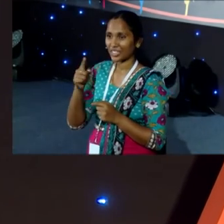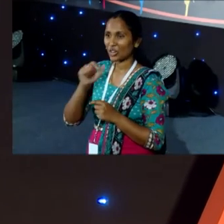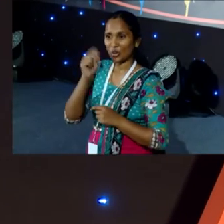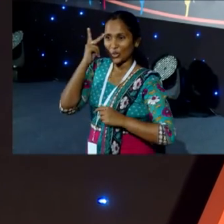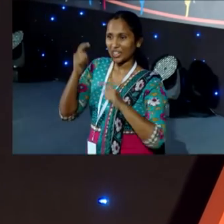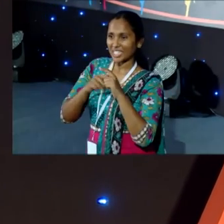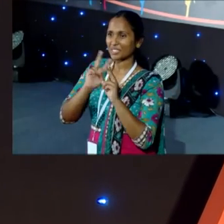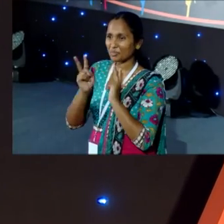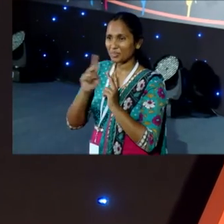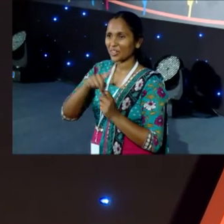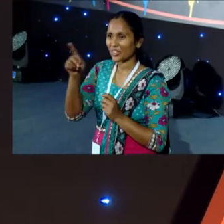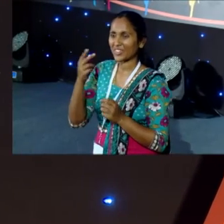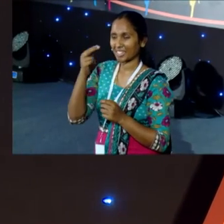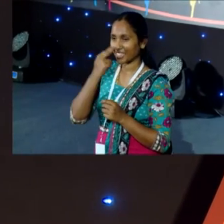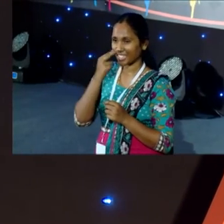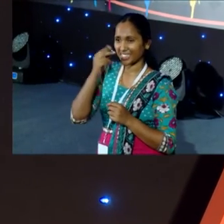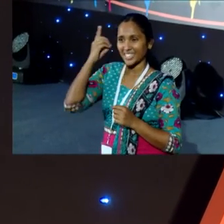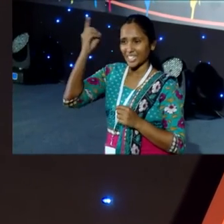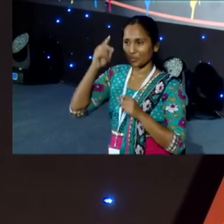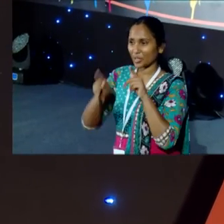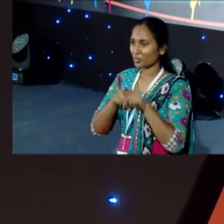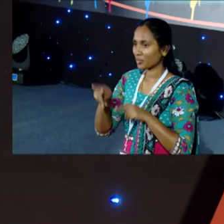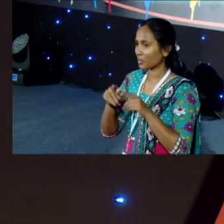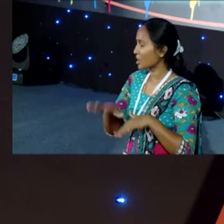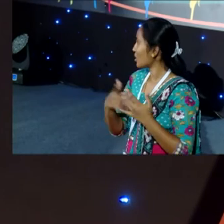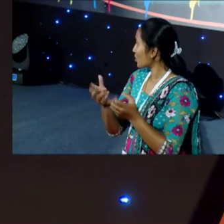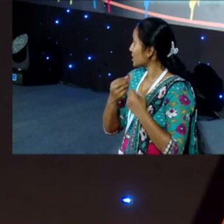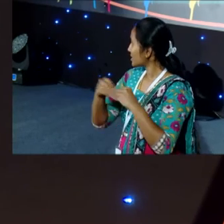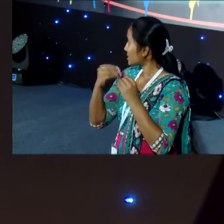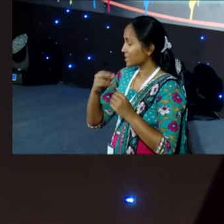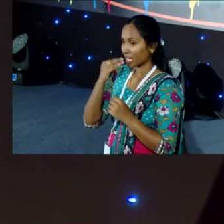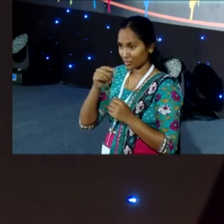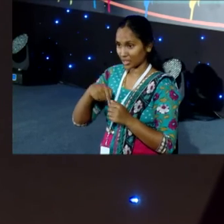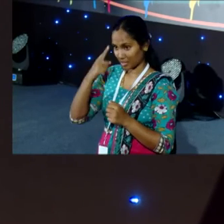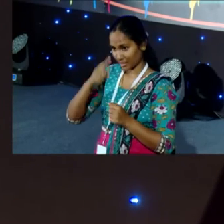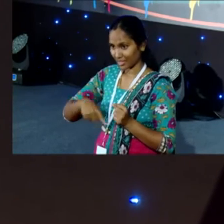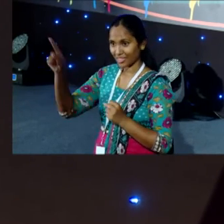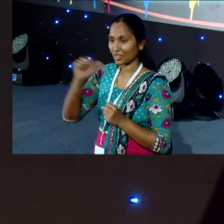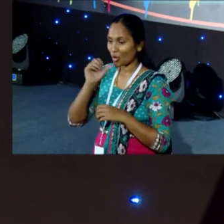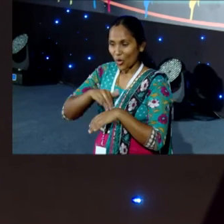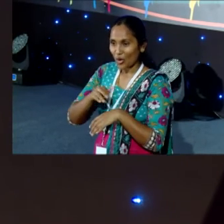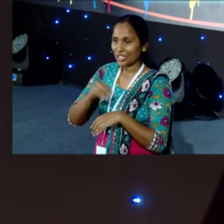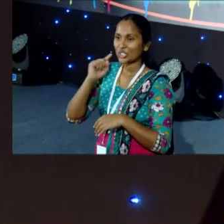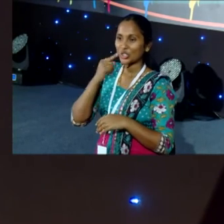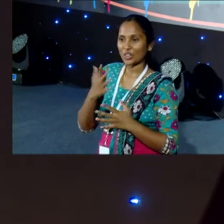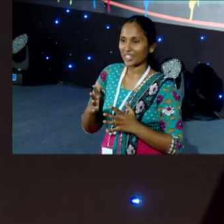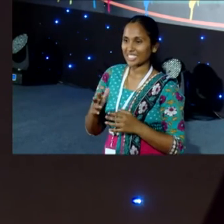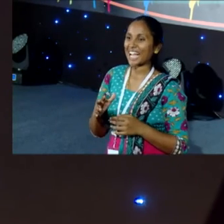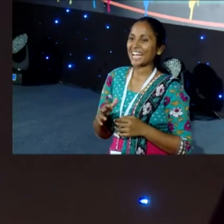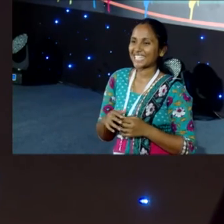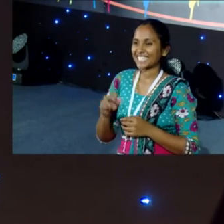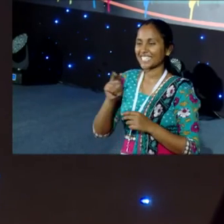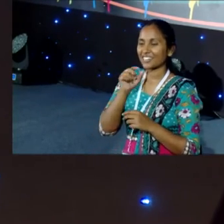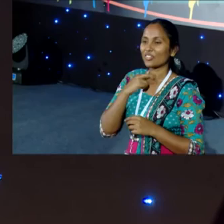properly. You're a Hindi dreaming person. So he says, you want to sell Cadbury's in India? You cannot call it chocolate. You have to call it chocolate.